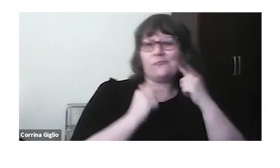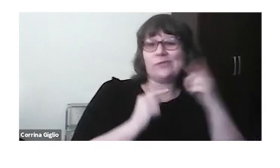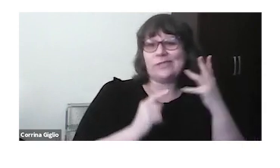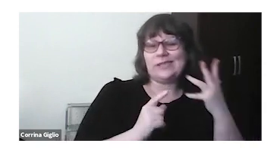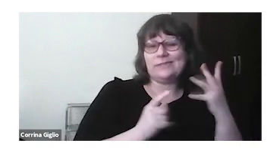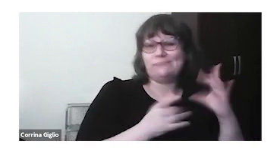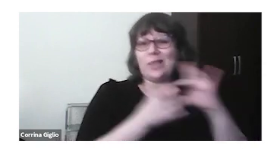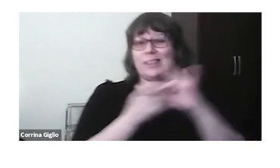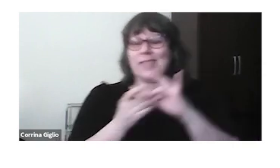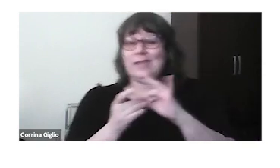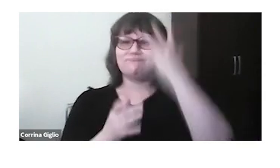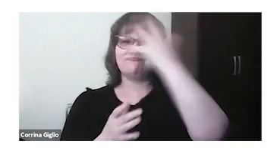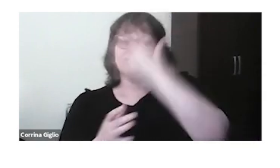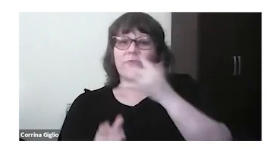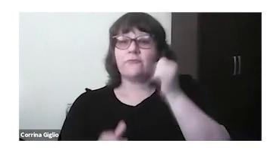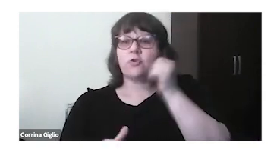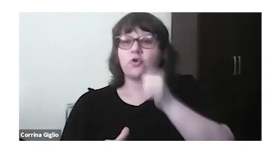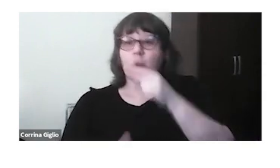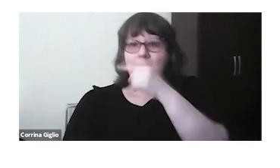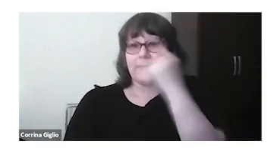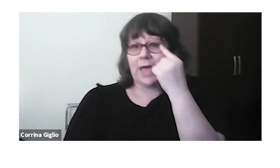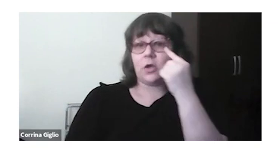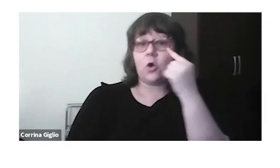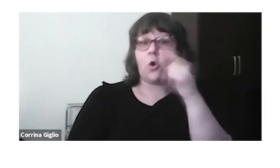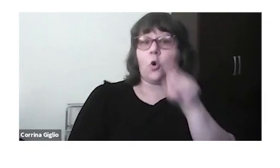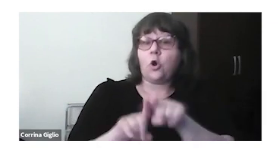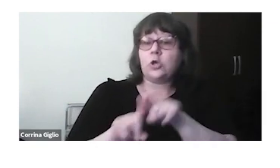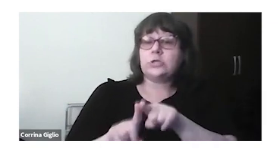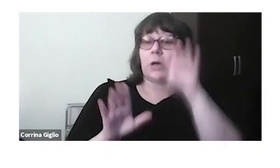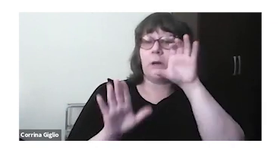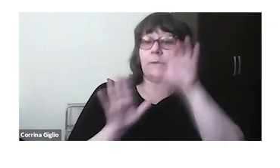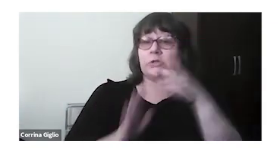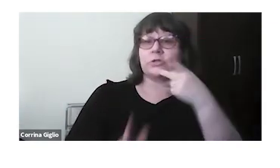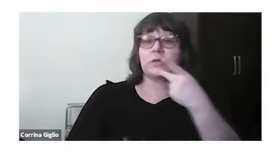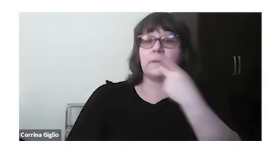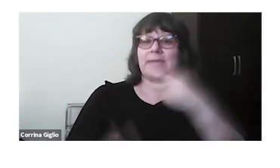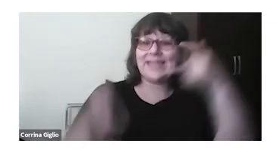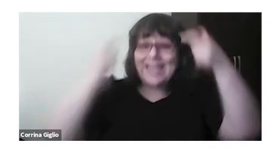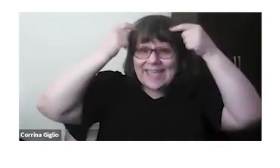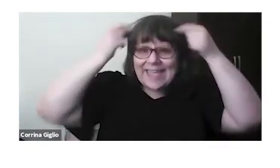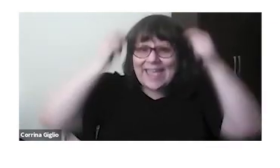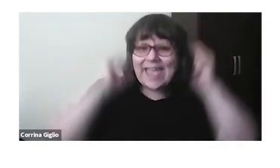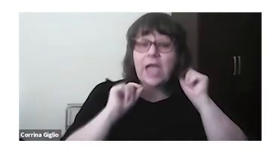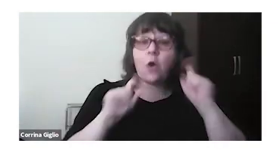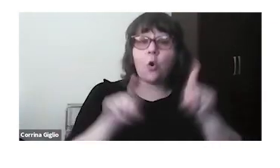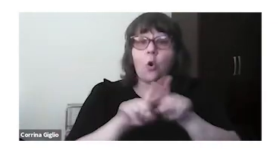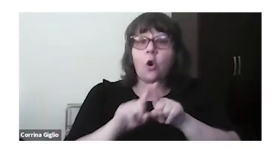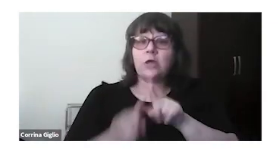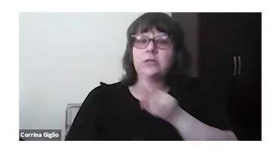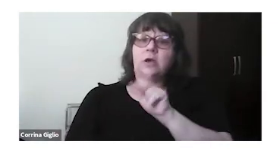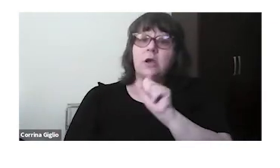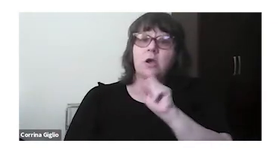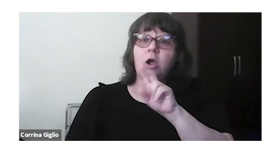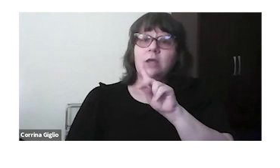aesthetic for Black girls. And then we also see Little Kim with the pink colored hair. And we see also the Kardashians, who